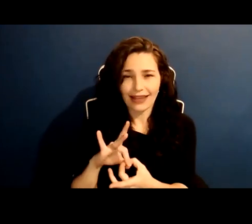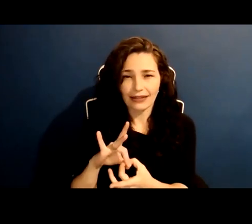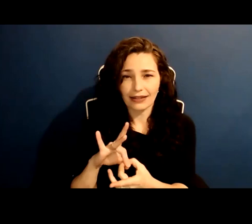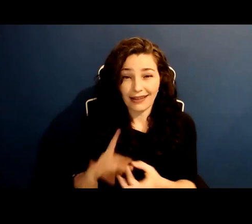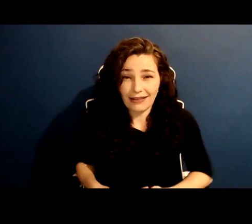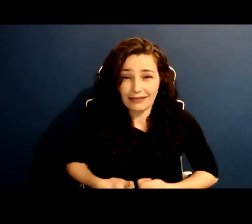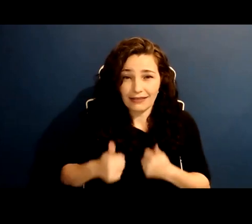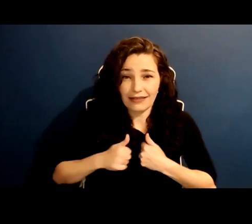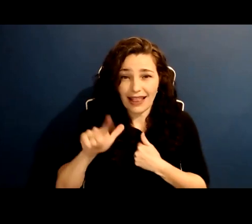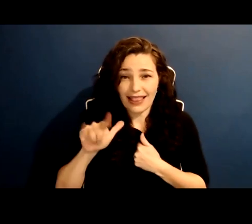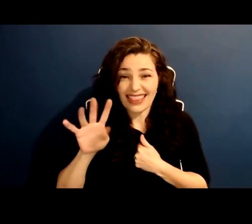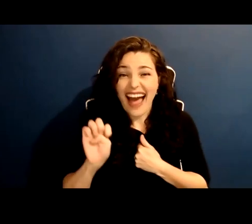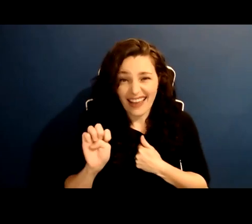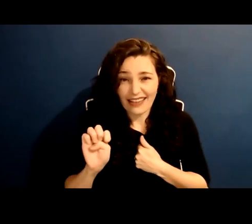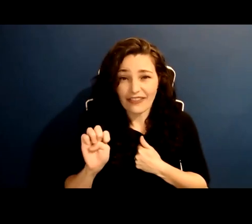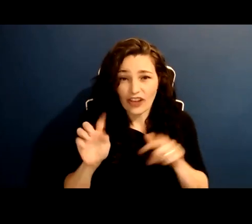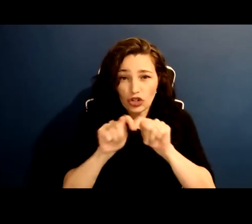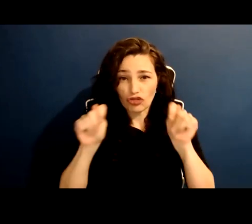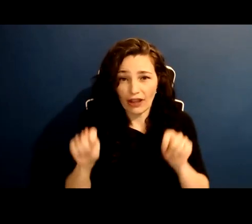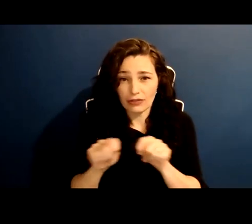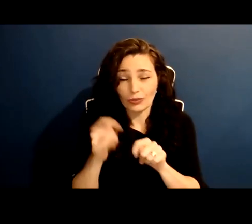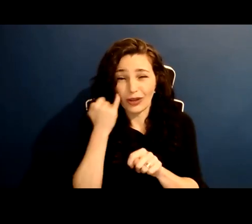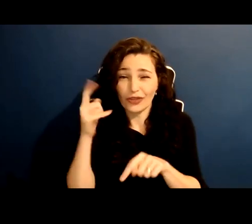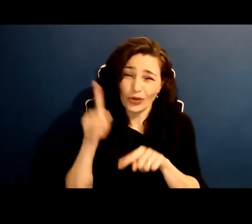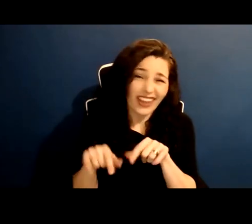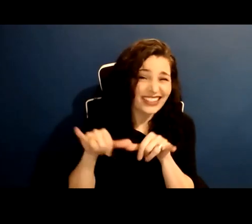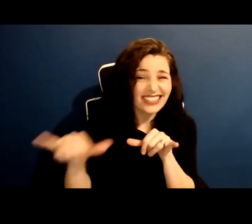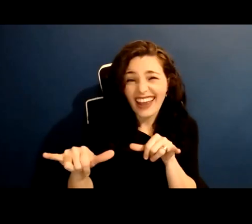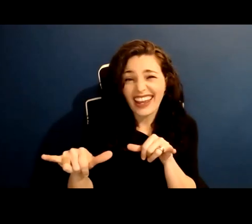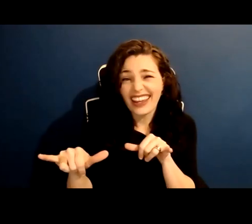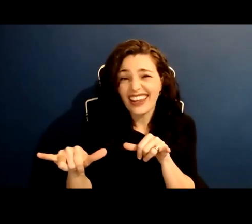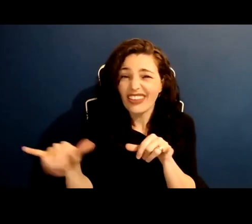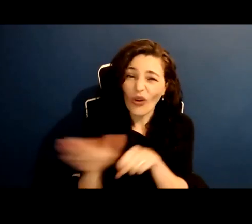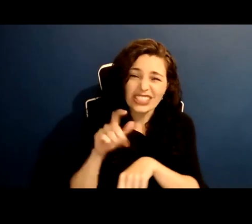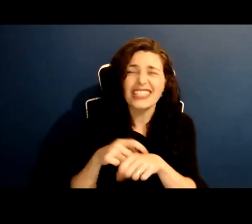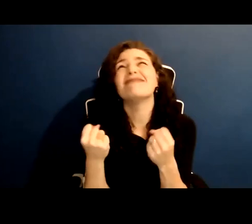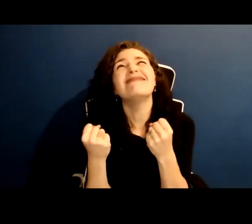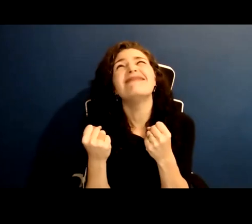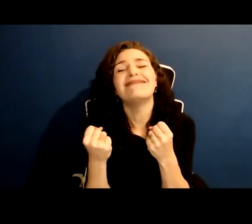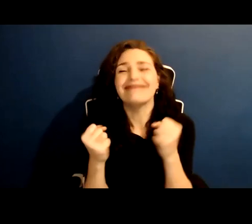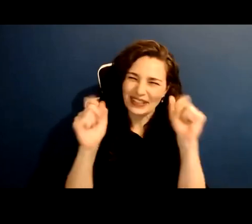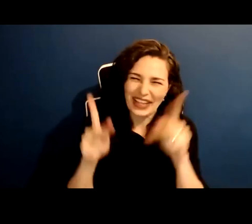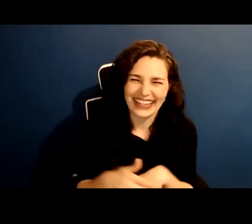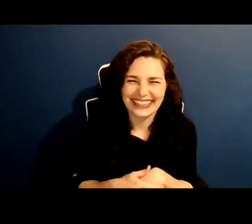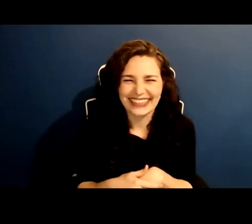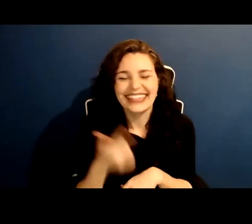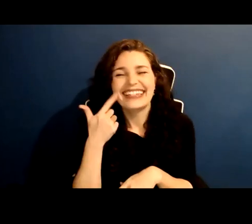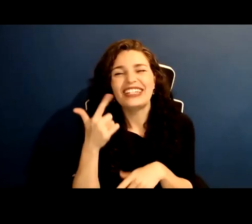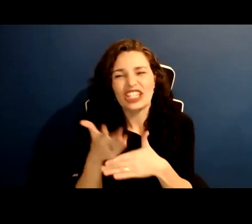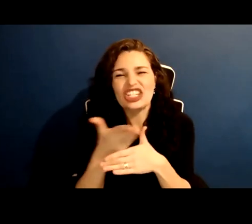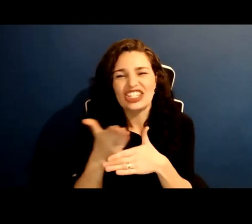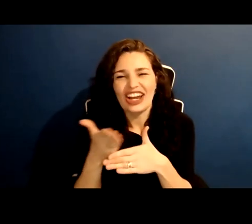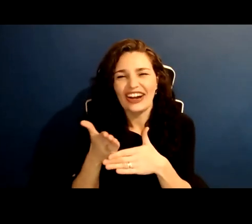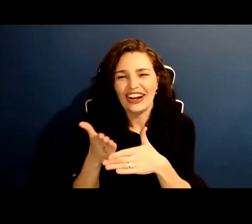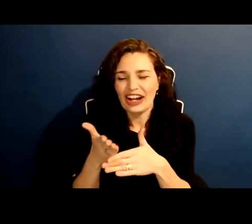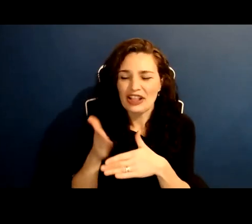are unable to stay for the entire session, it's okay. We want to share it in the future,